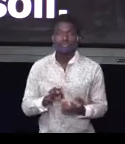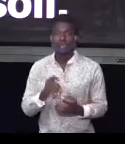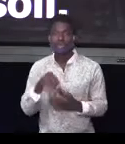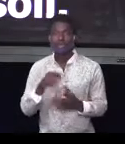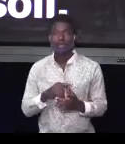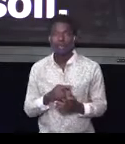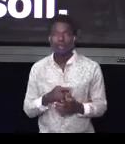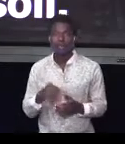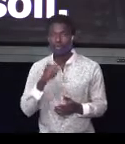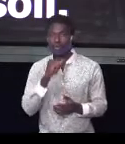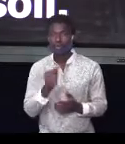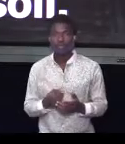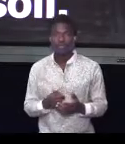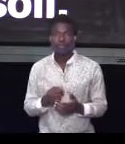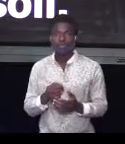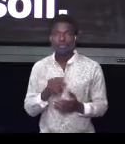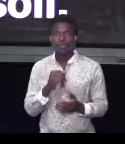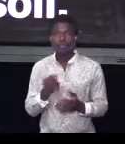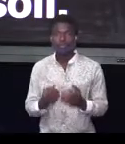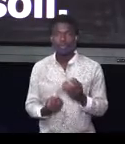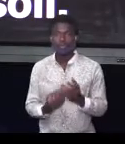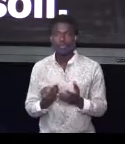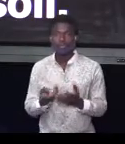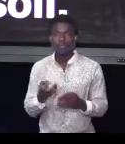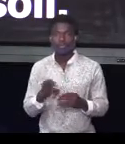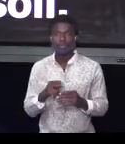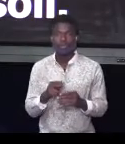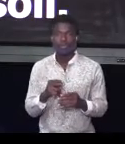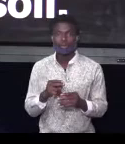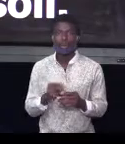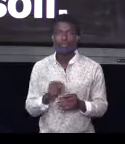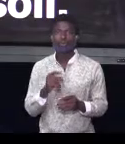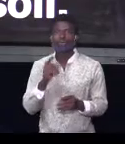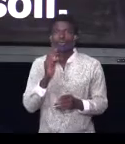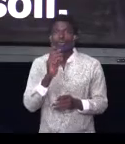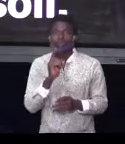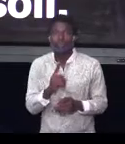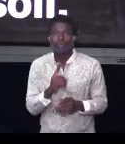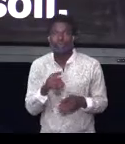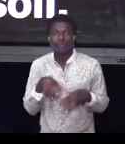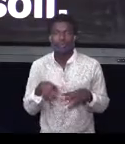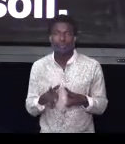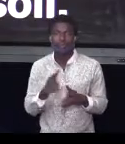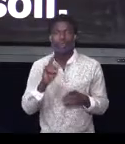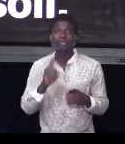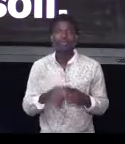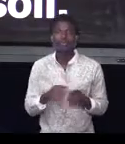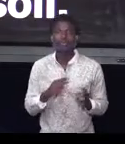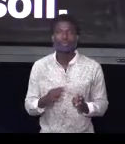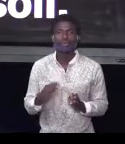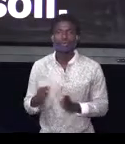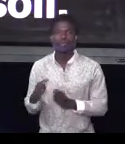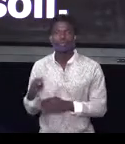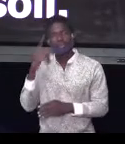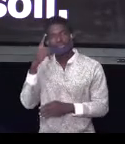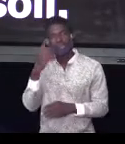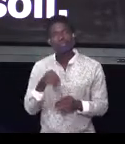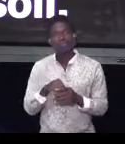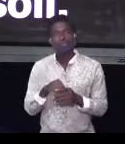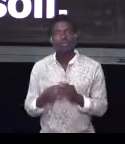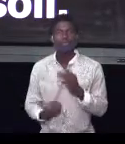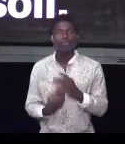it will make the soil fertile. One major step in feed preparation for growing crops is